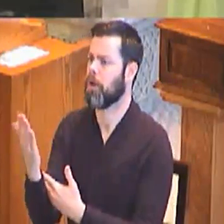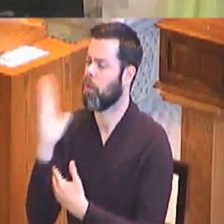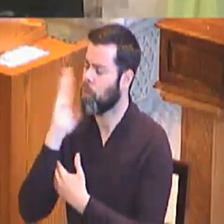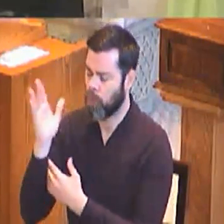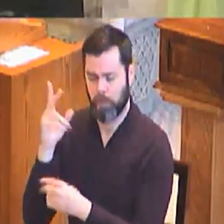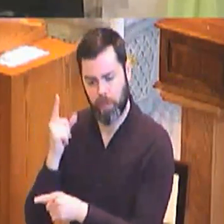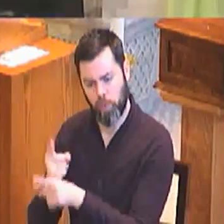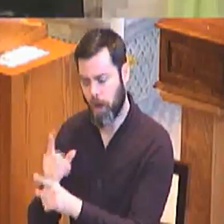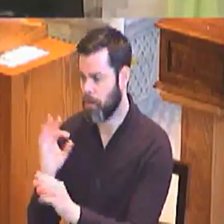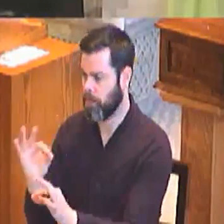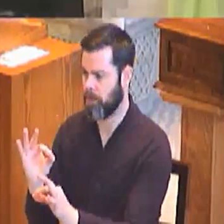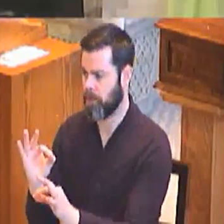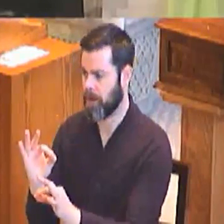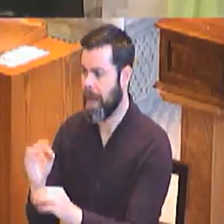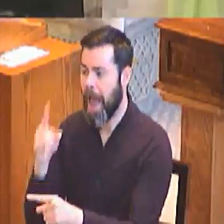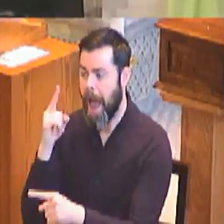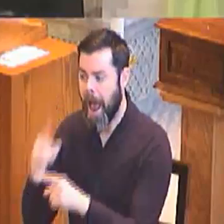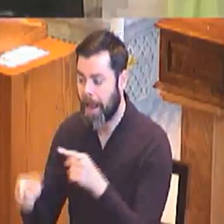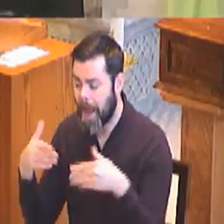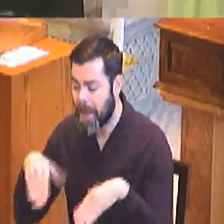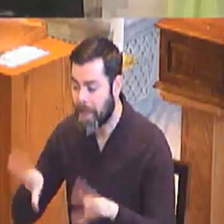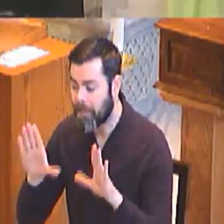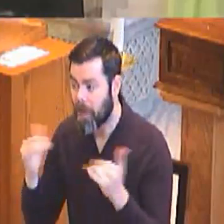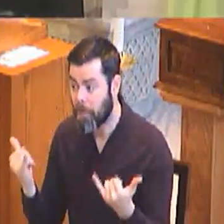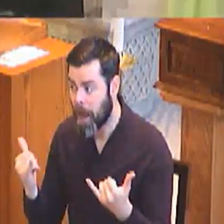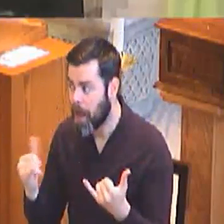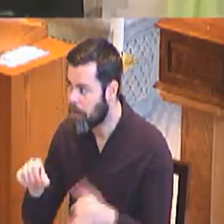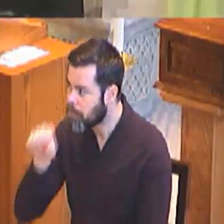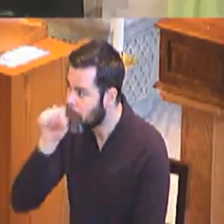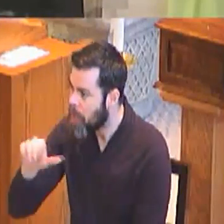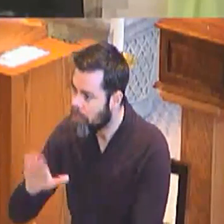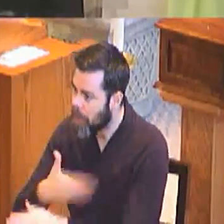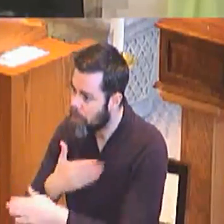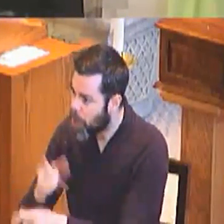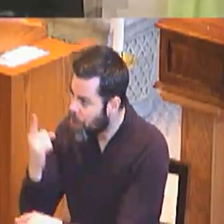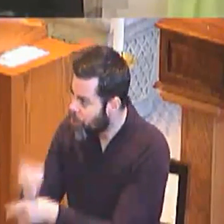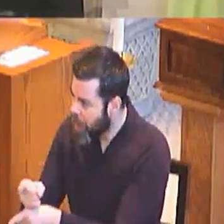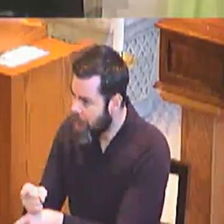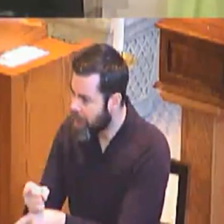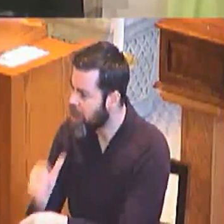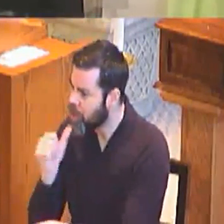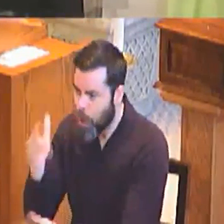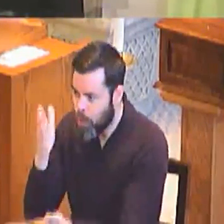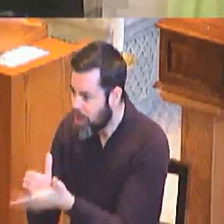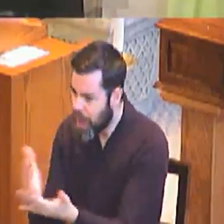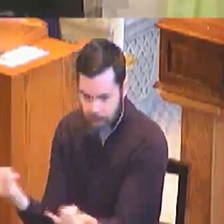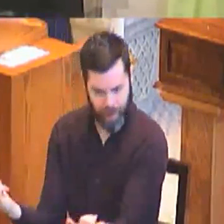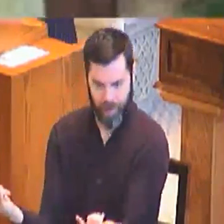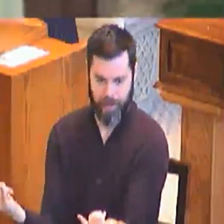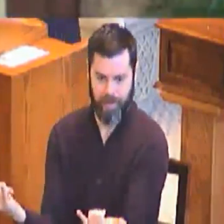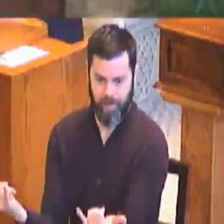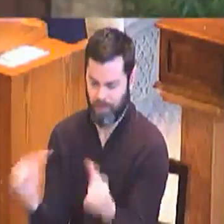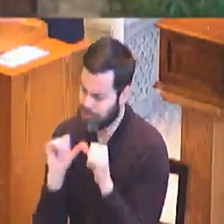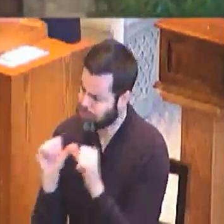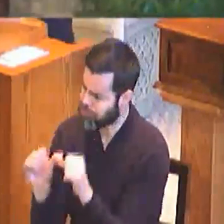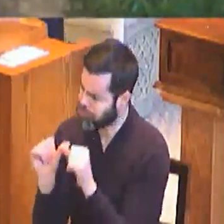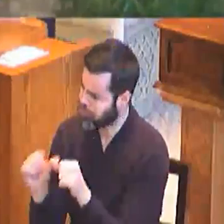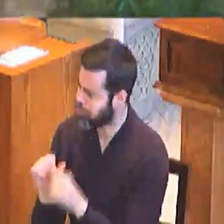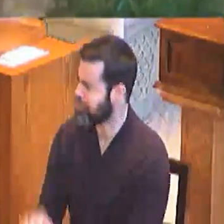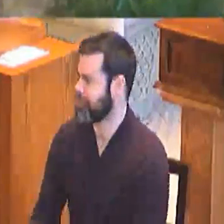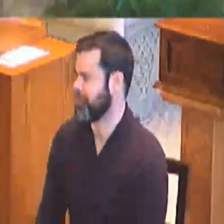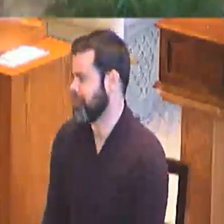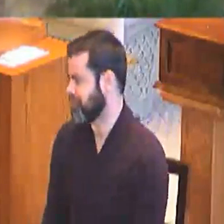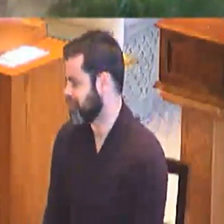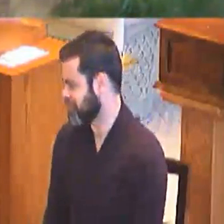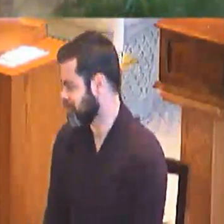Give Up Now. Did you love it? Did you love it? Absolutely. Yes. You know, I think, first